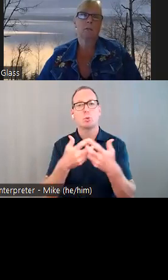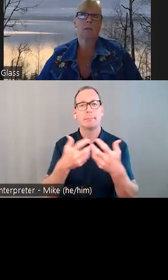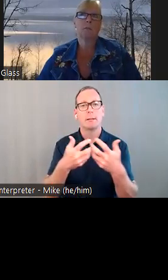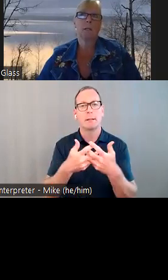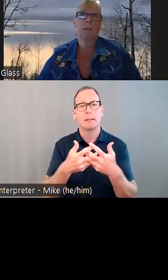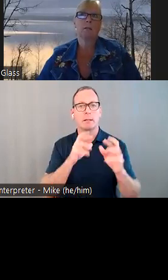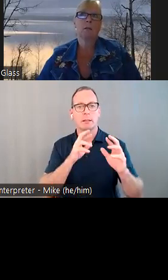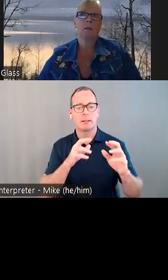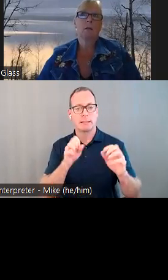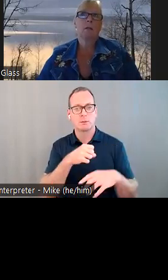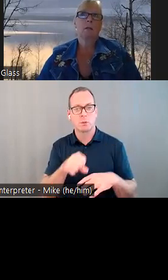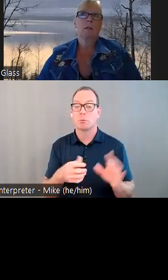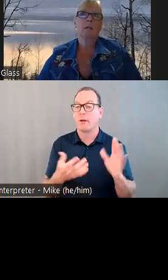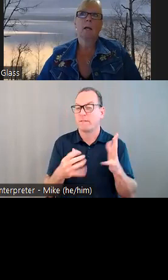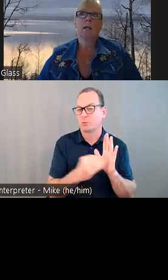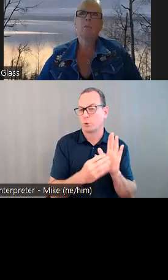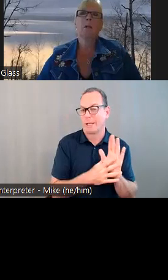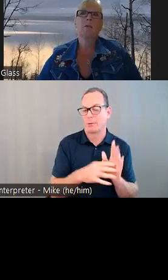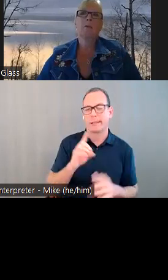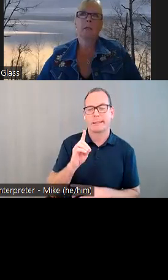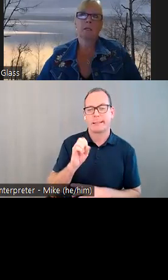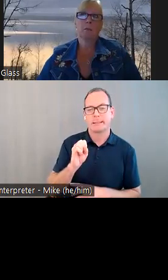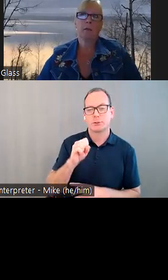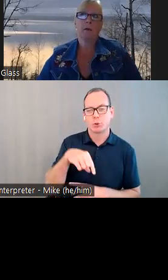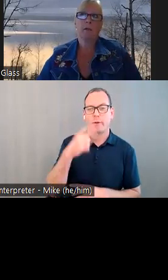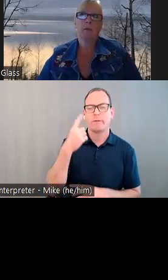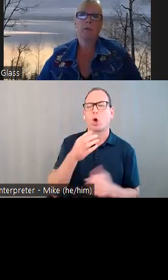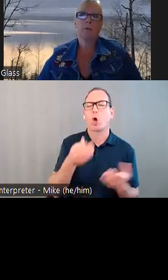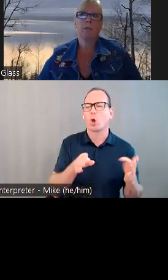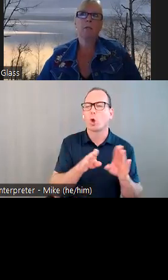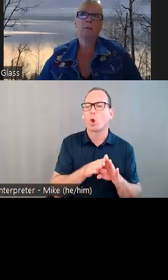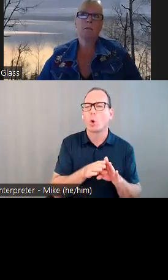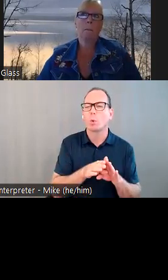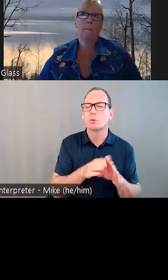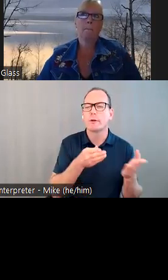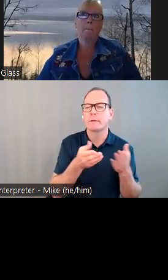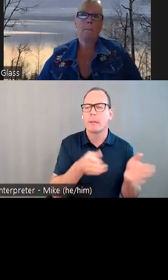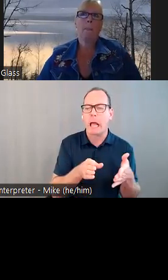for closed plans, you can add up all of the places where you have the number 3s.